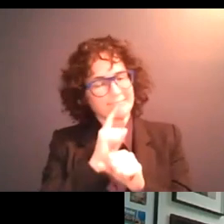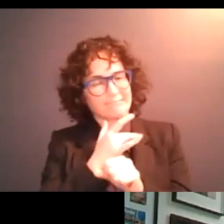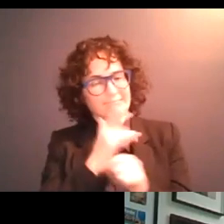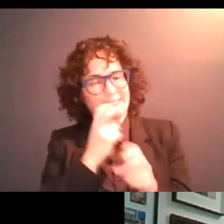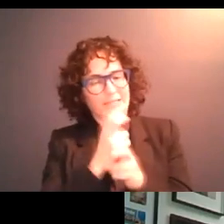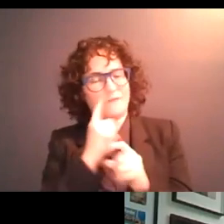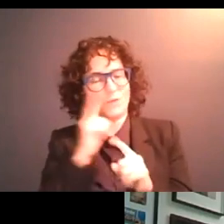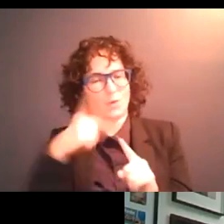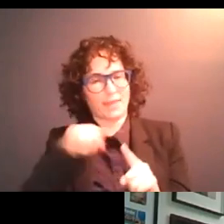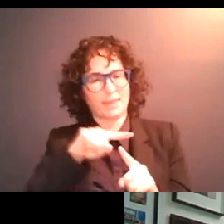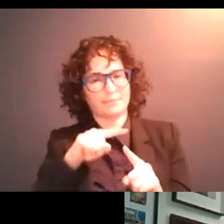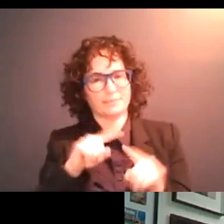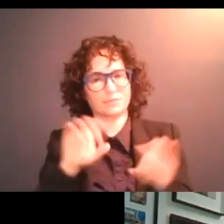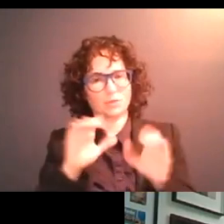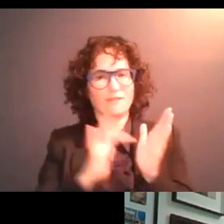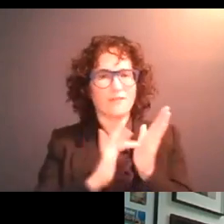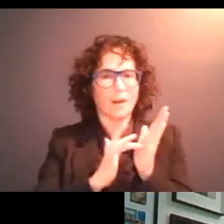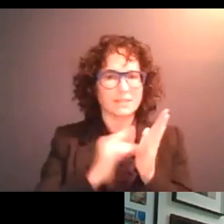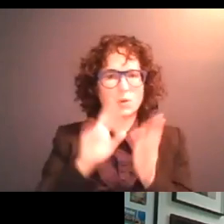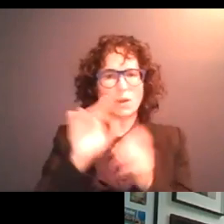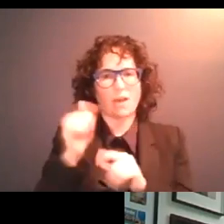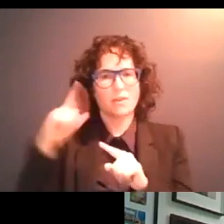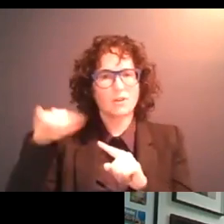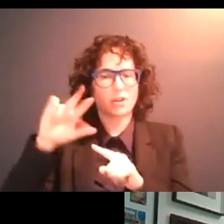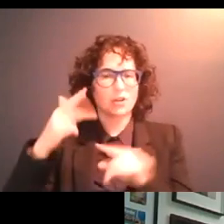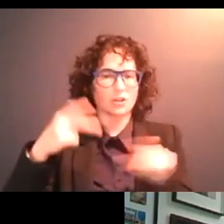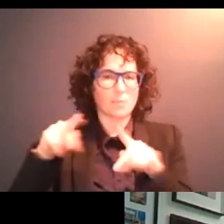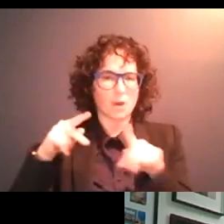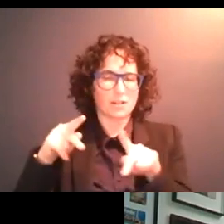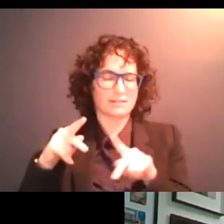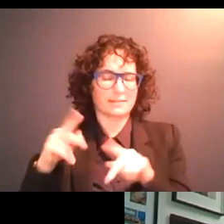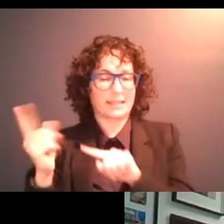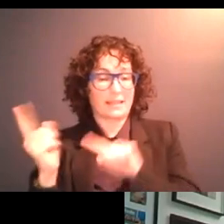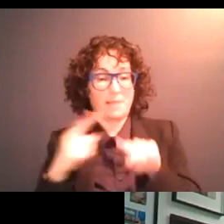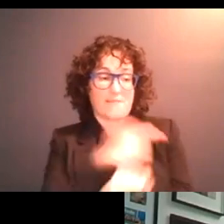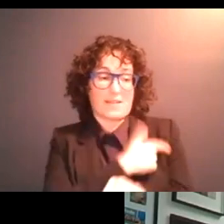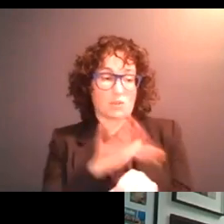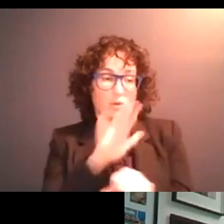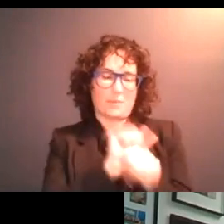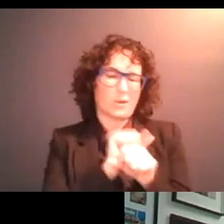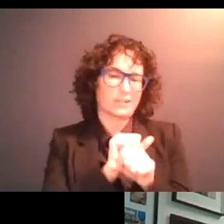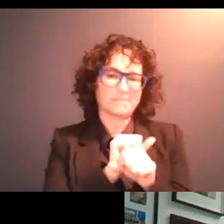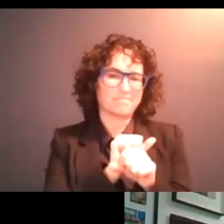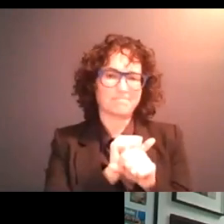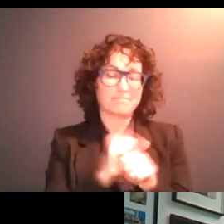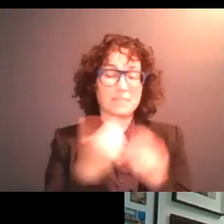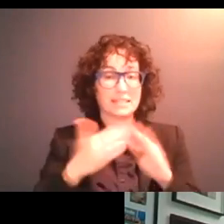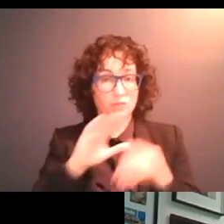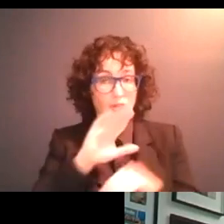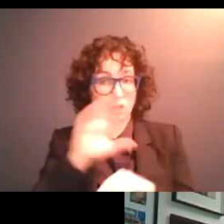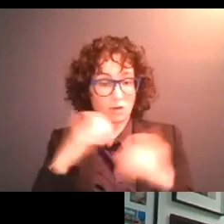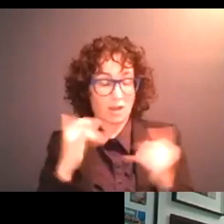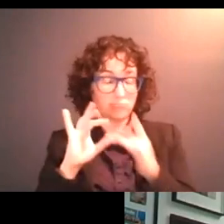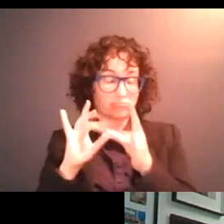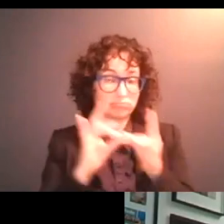a pharmacy or other third-party provider come and vaccinate your employees. The city of Chicago is actually working with